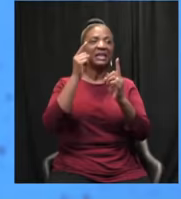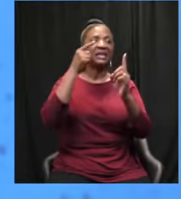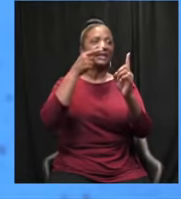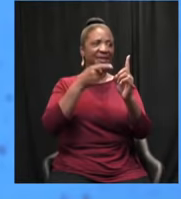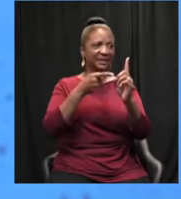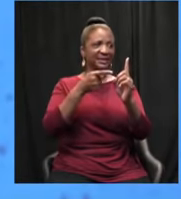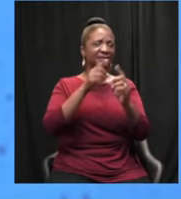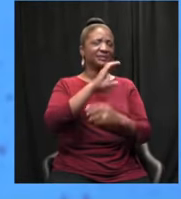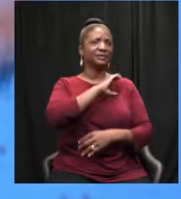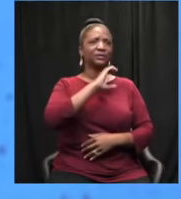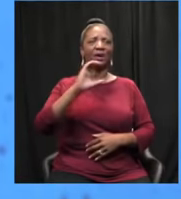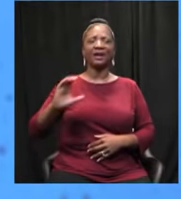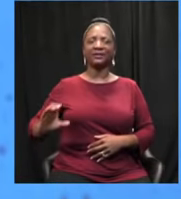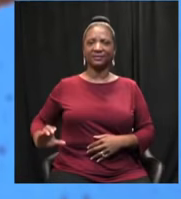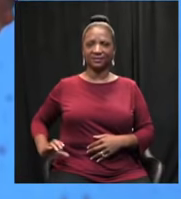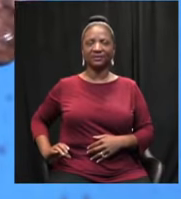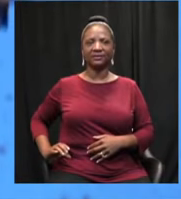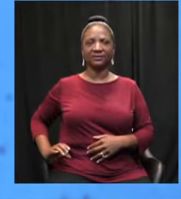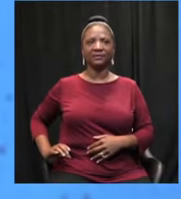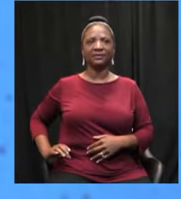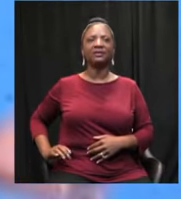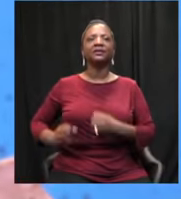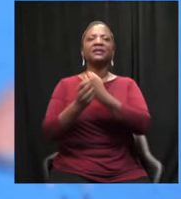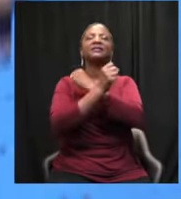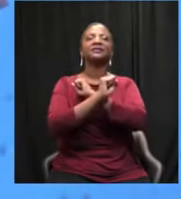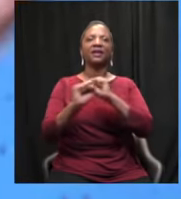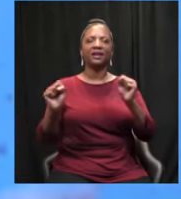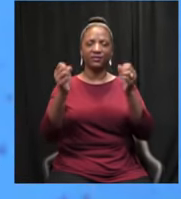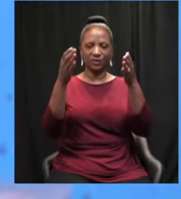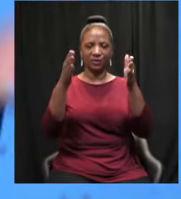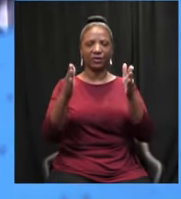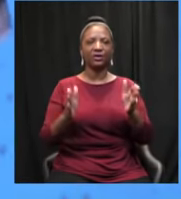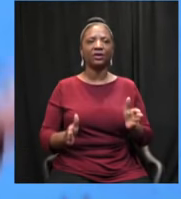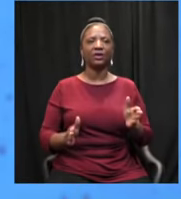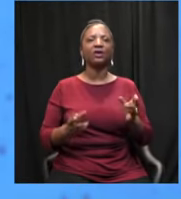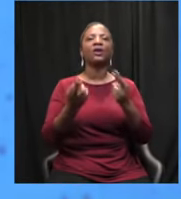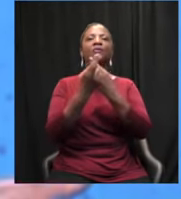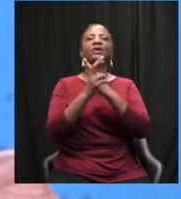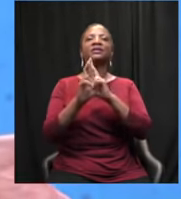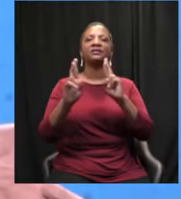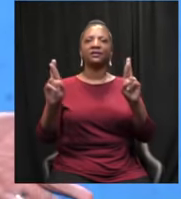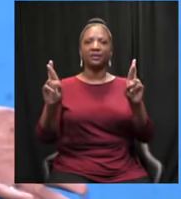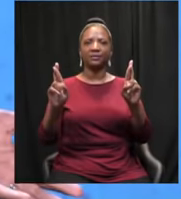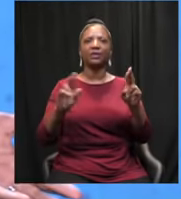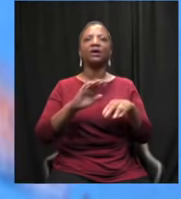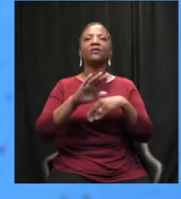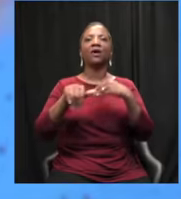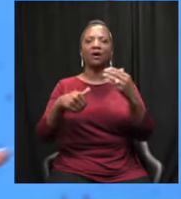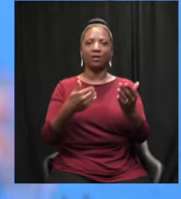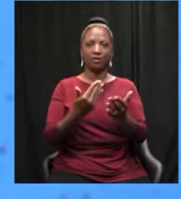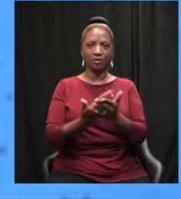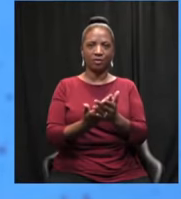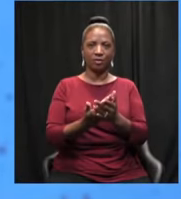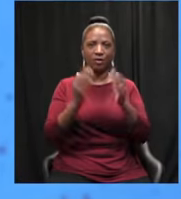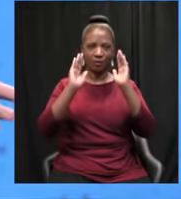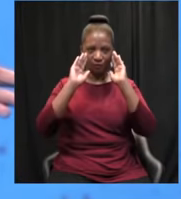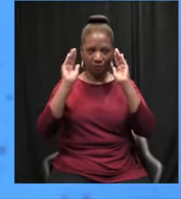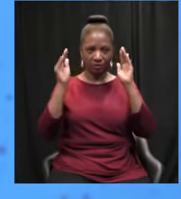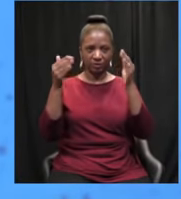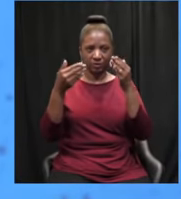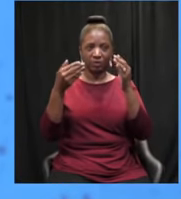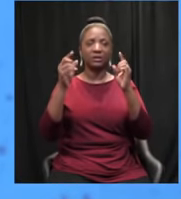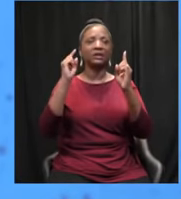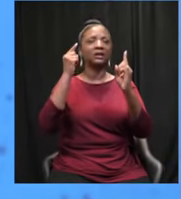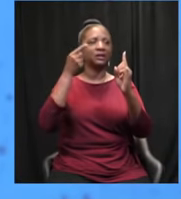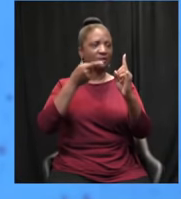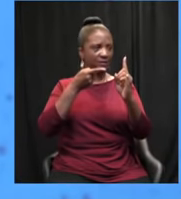the redeemer. He is the savior. It all points to him, friends. It's him. It's him